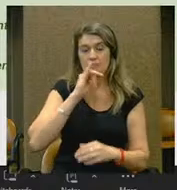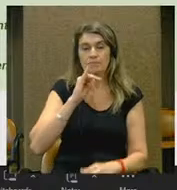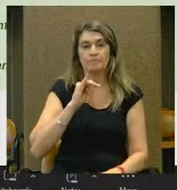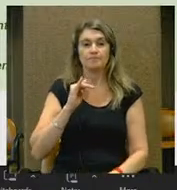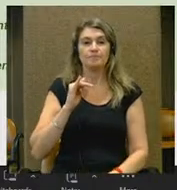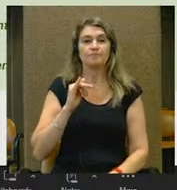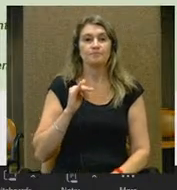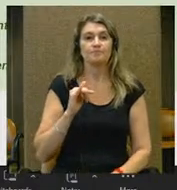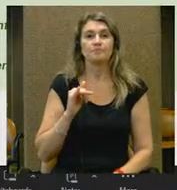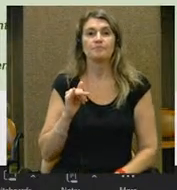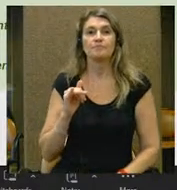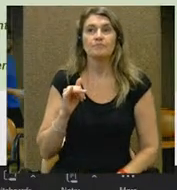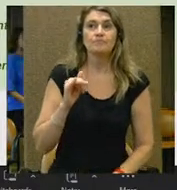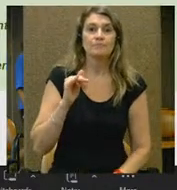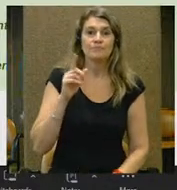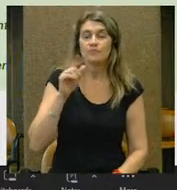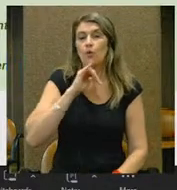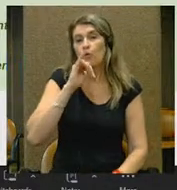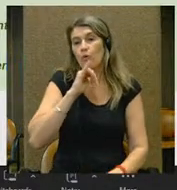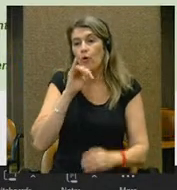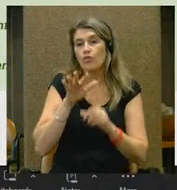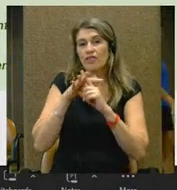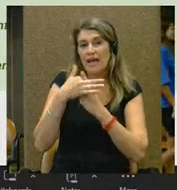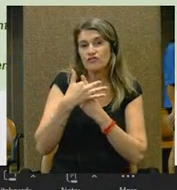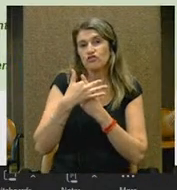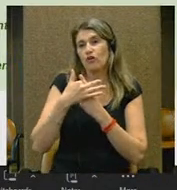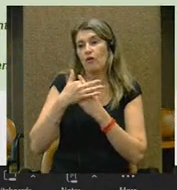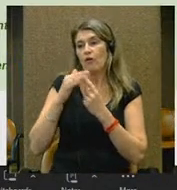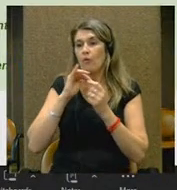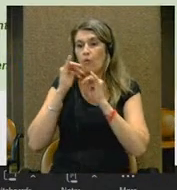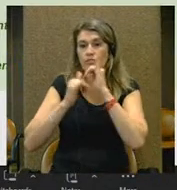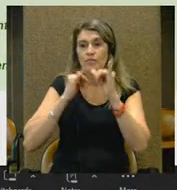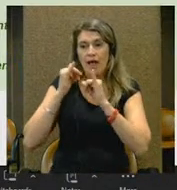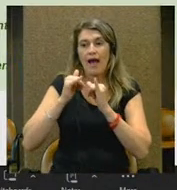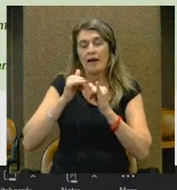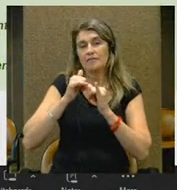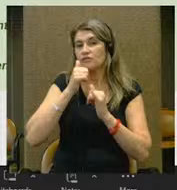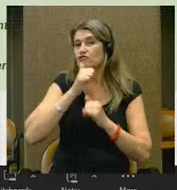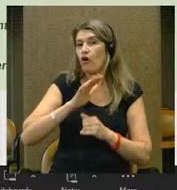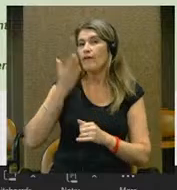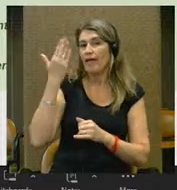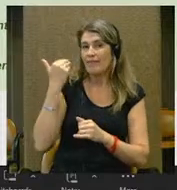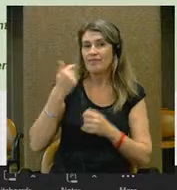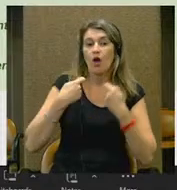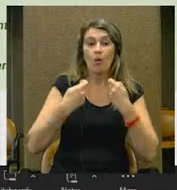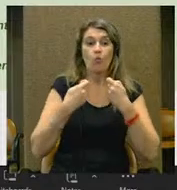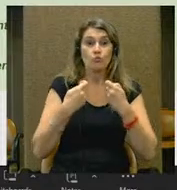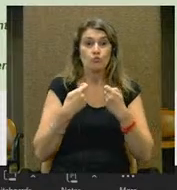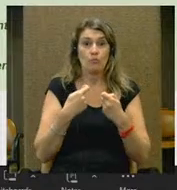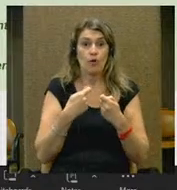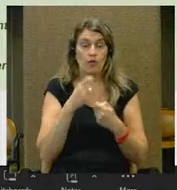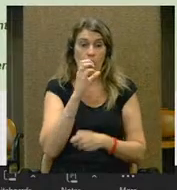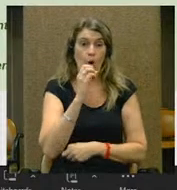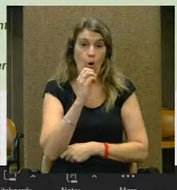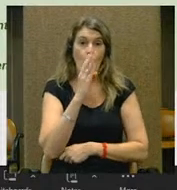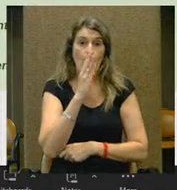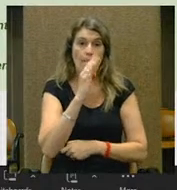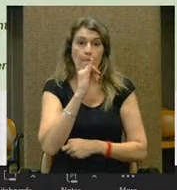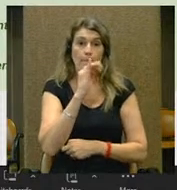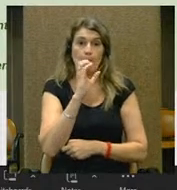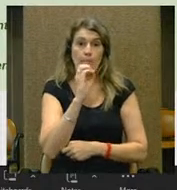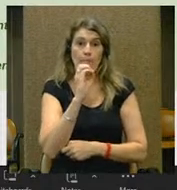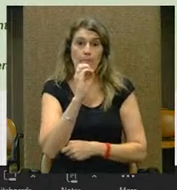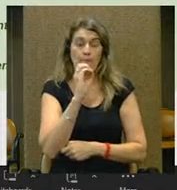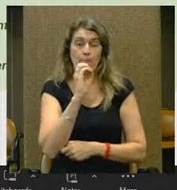context and speaking about opioid consumption in general, medical opioids, also prescription opioids, as well